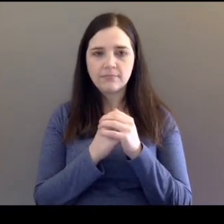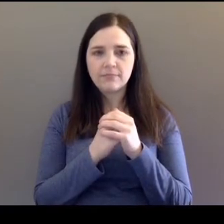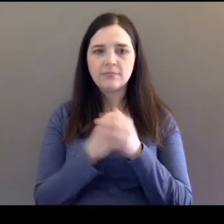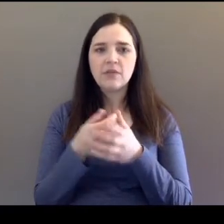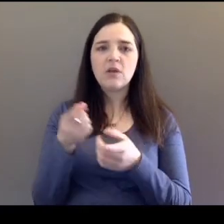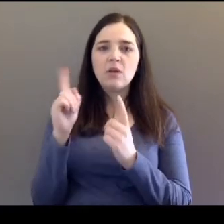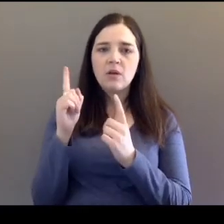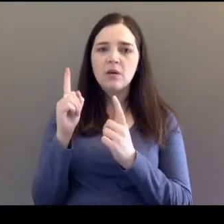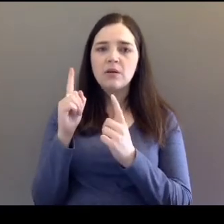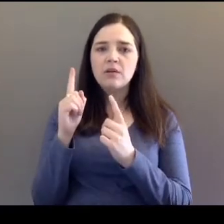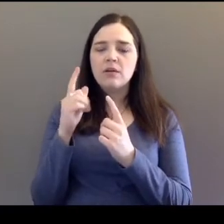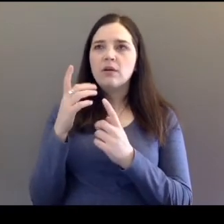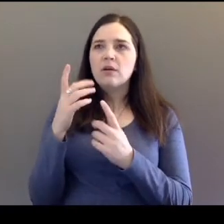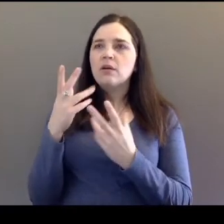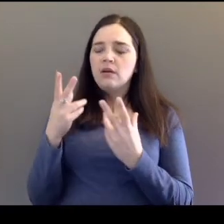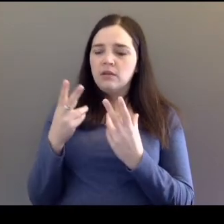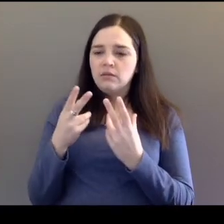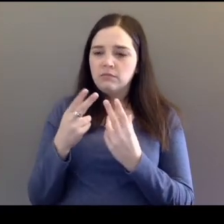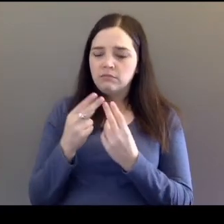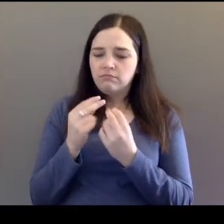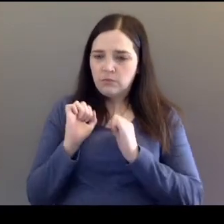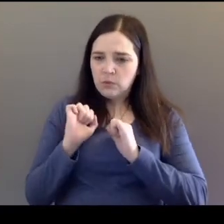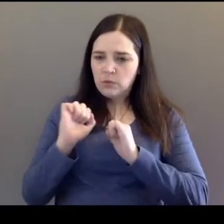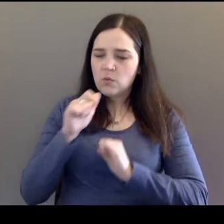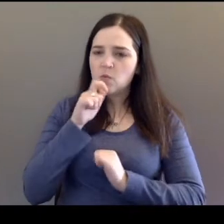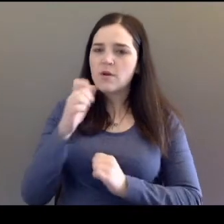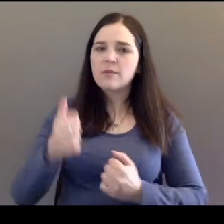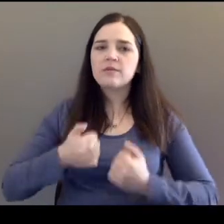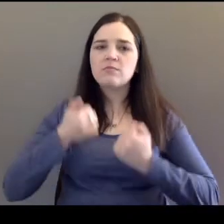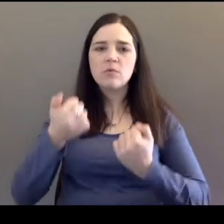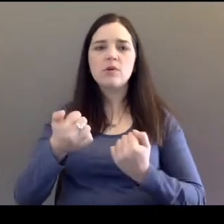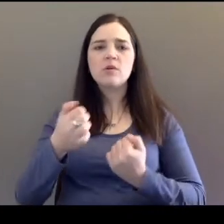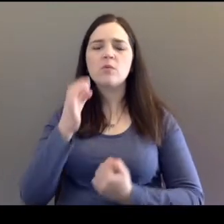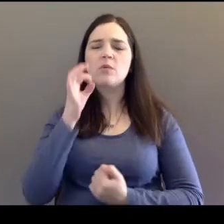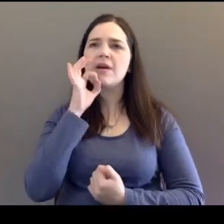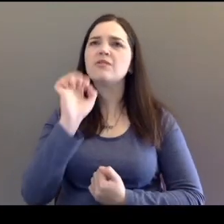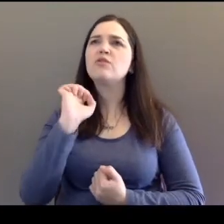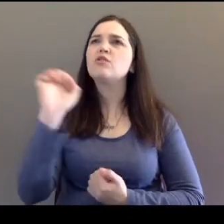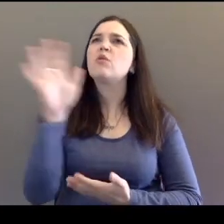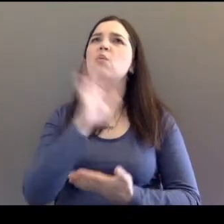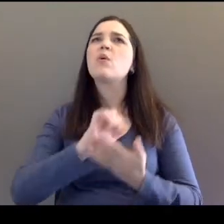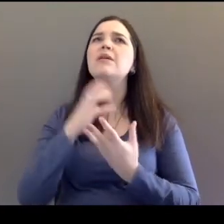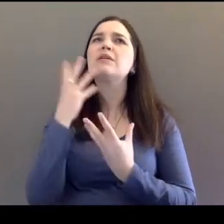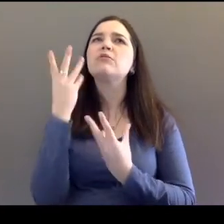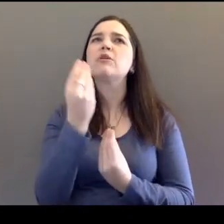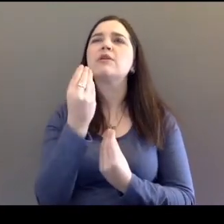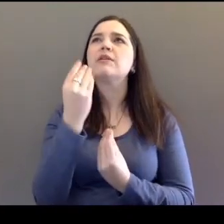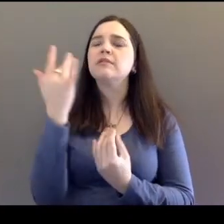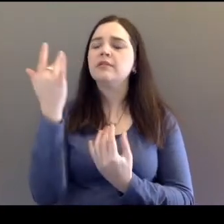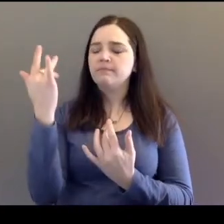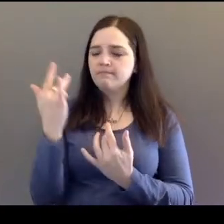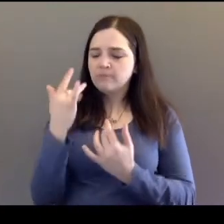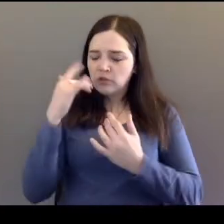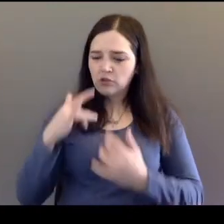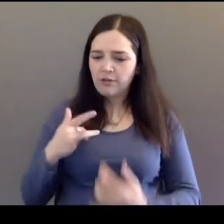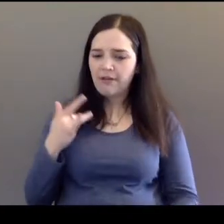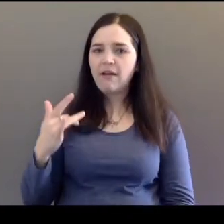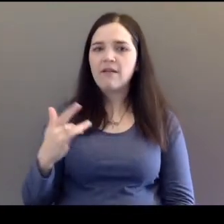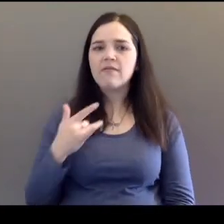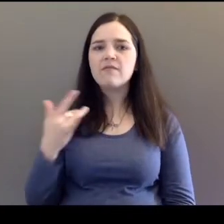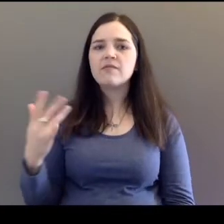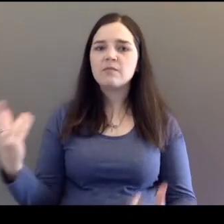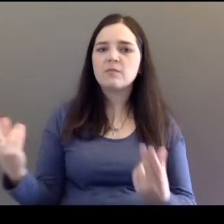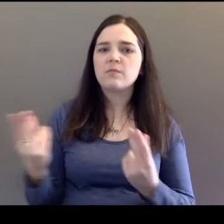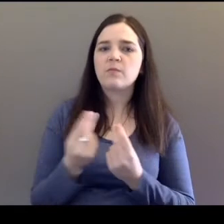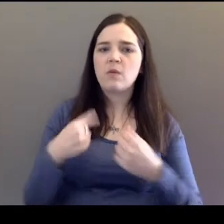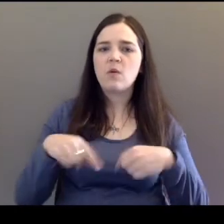Lord, as we come to your word this morning, we ask for your Holy Spirit, wherever we are, to touch our lives and our homes,